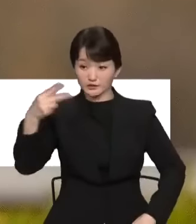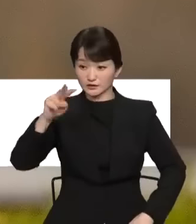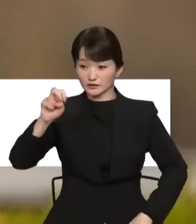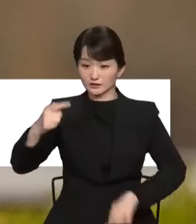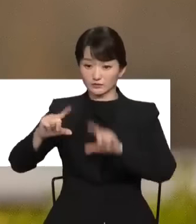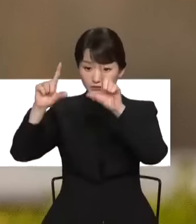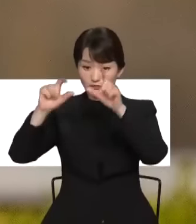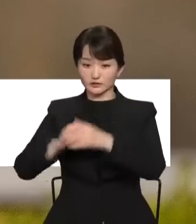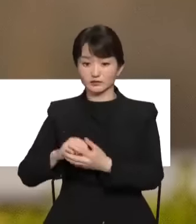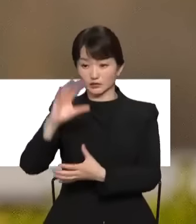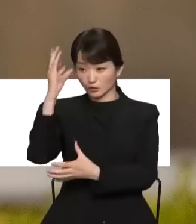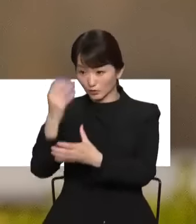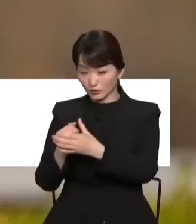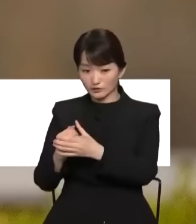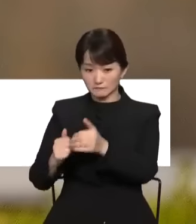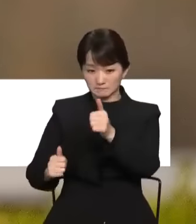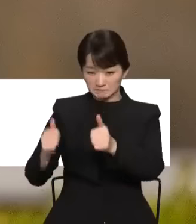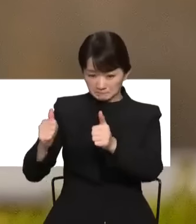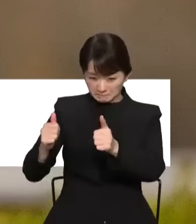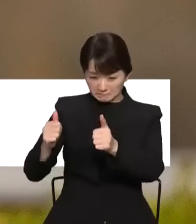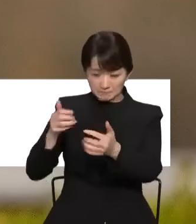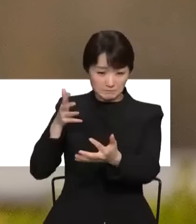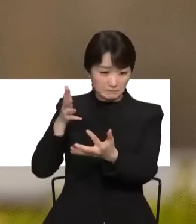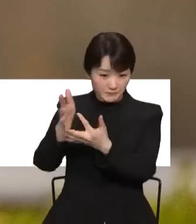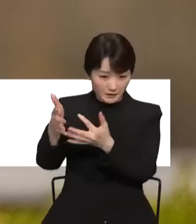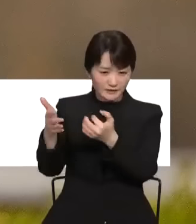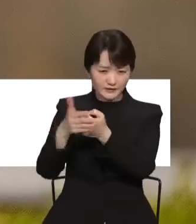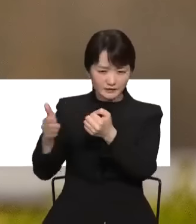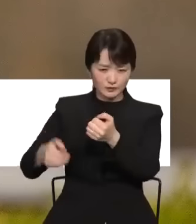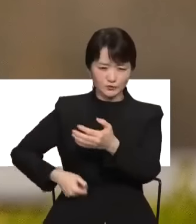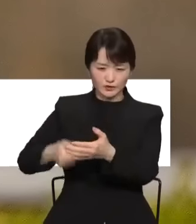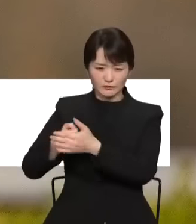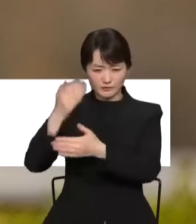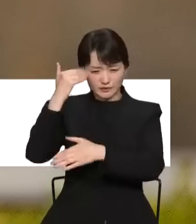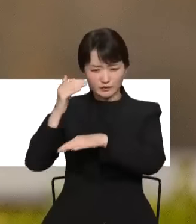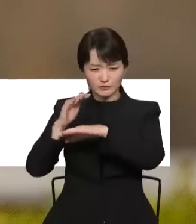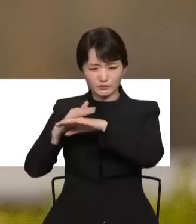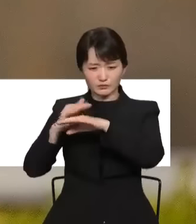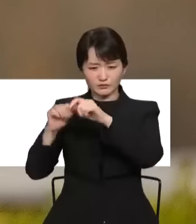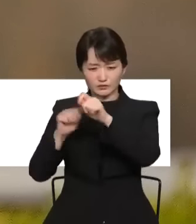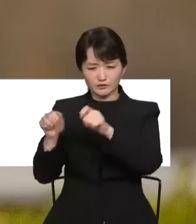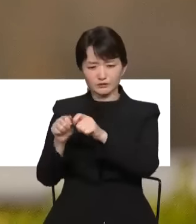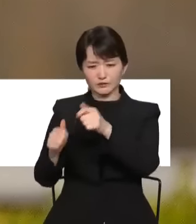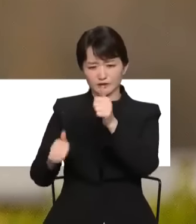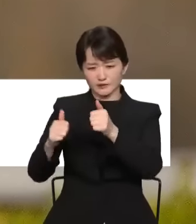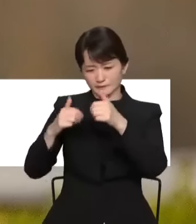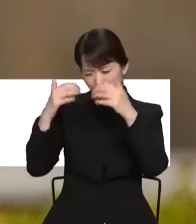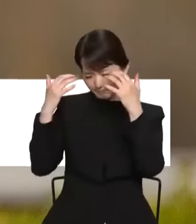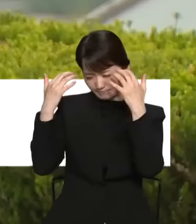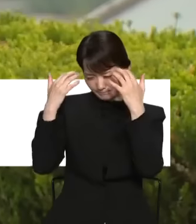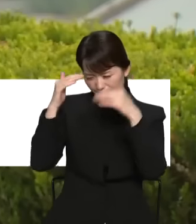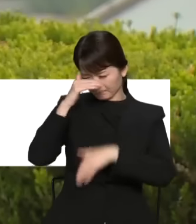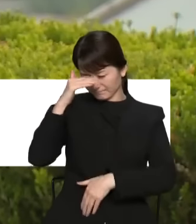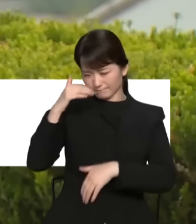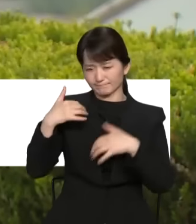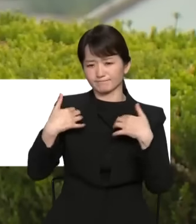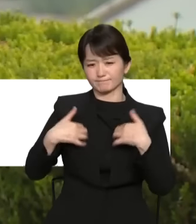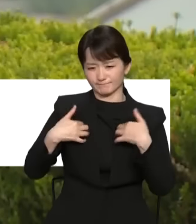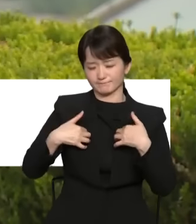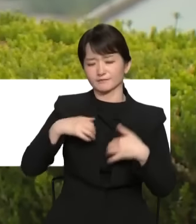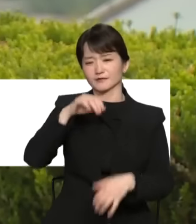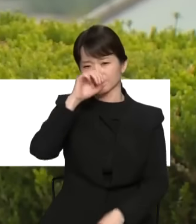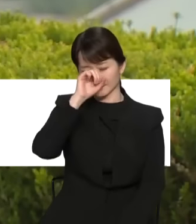they will qualify for the World Cup in 26 as well. So we can enjoy a